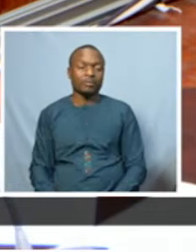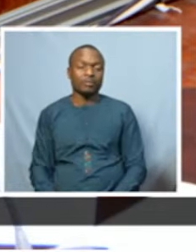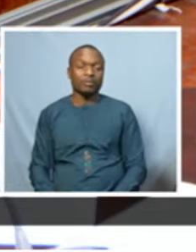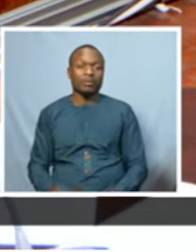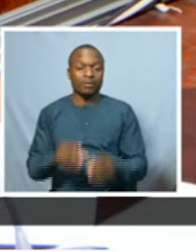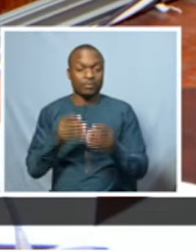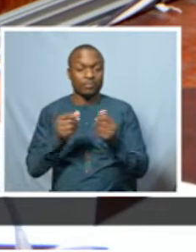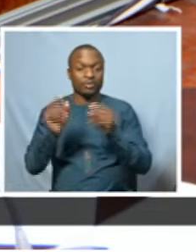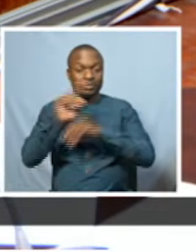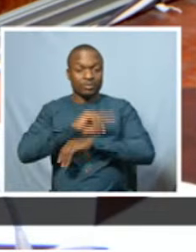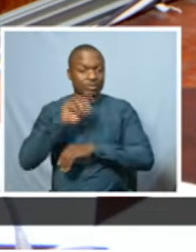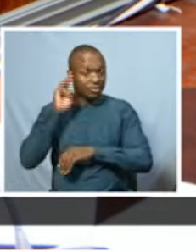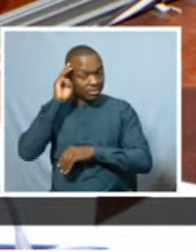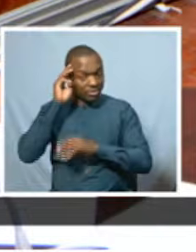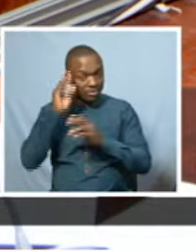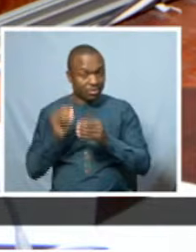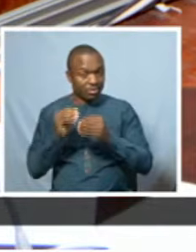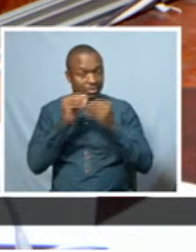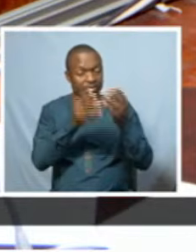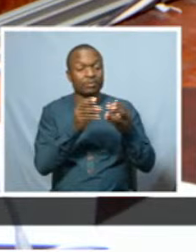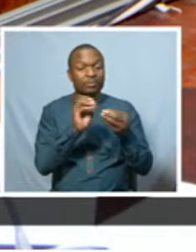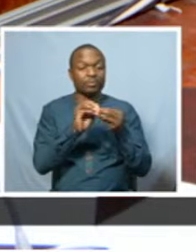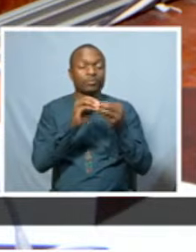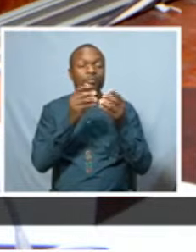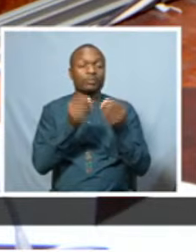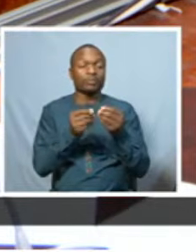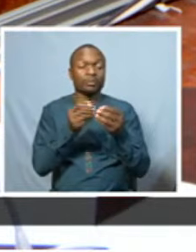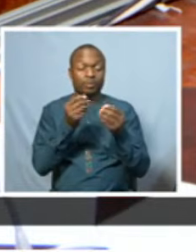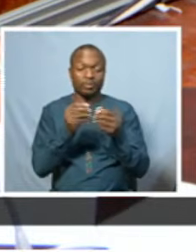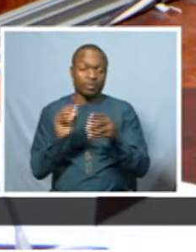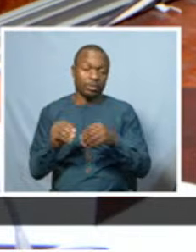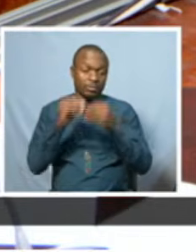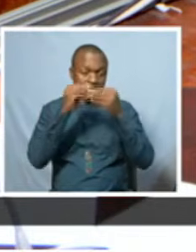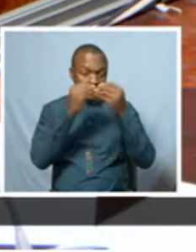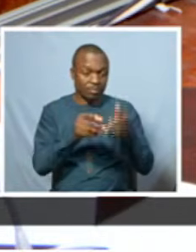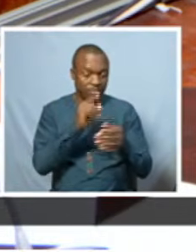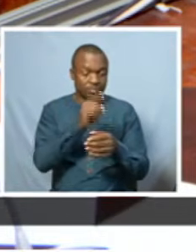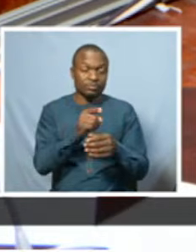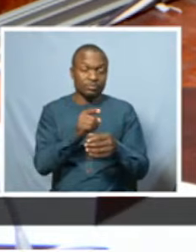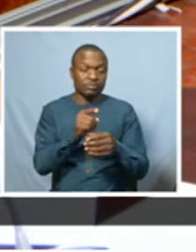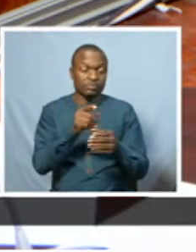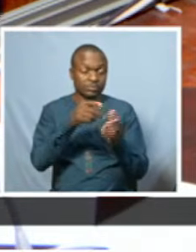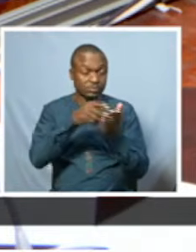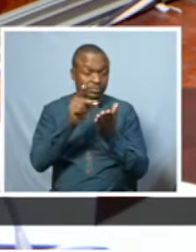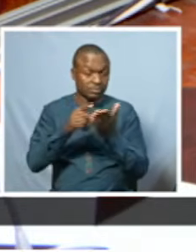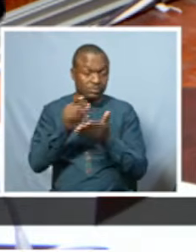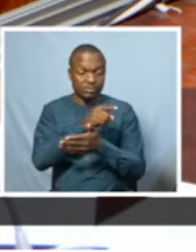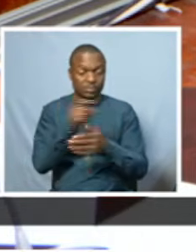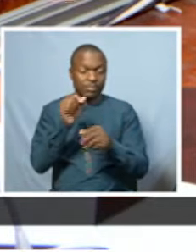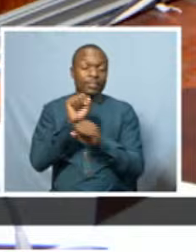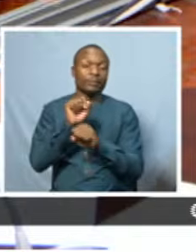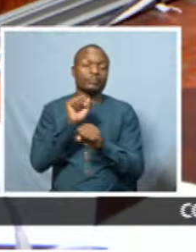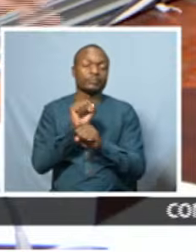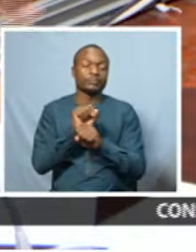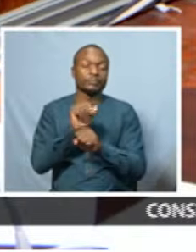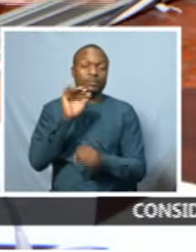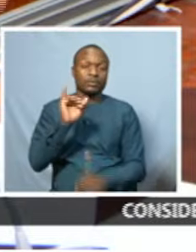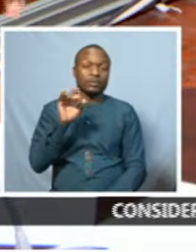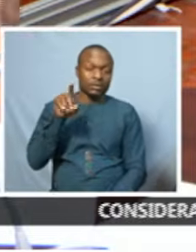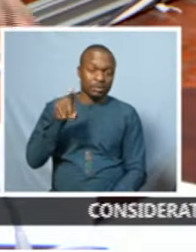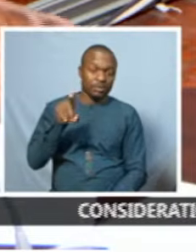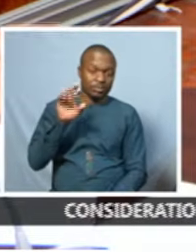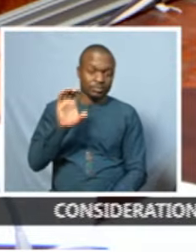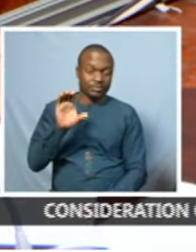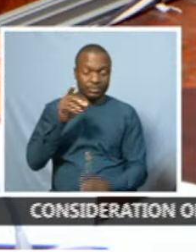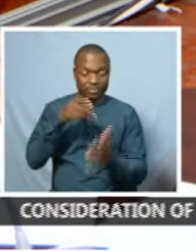within a few days, the ministry will be releasing more money. And when the money is released, you take to pay those who are working. The IPCs, clear